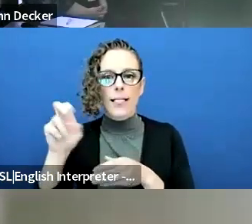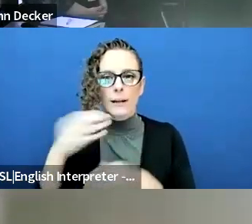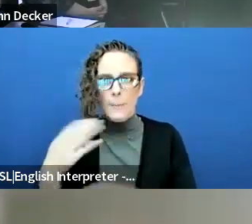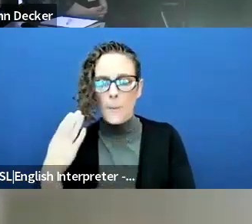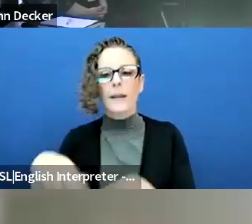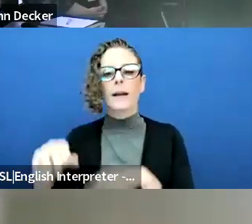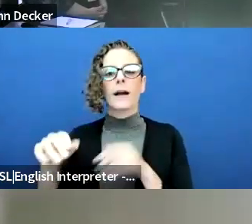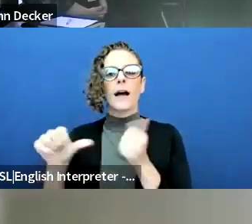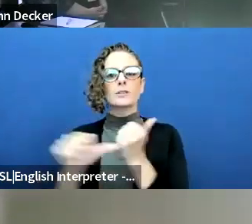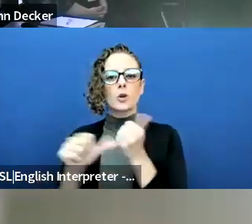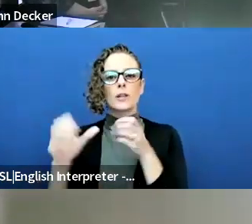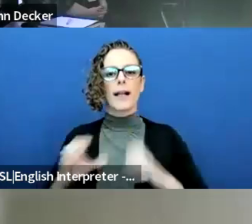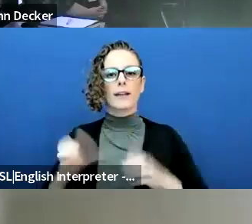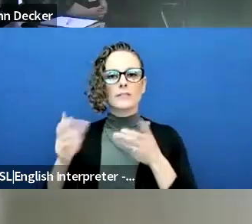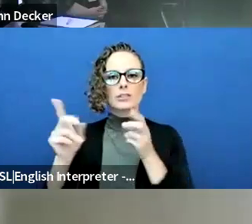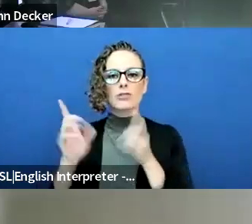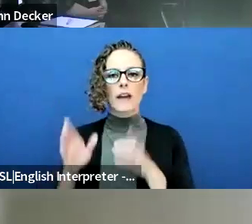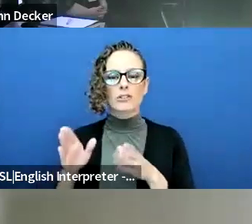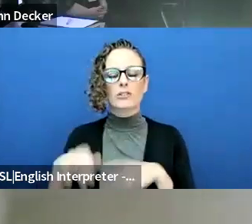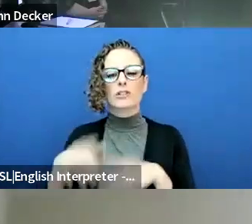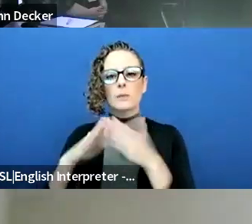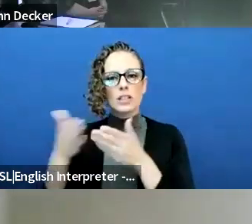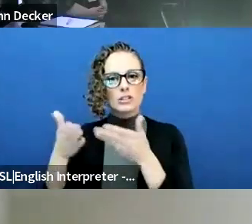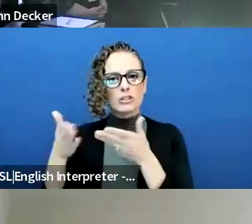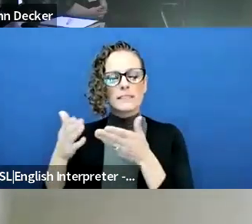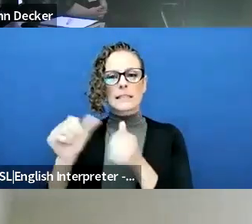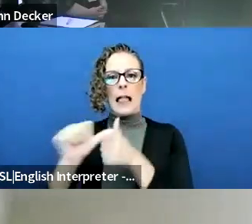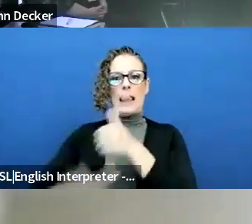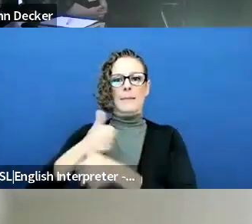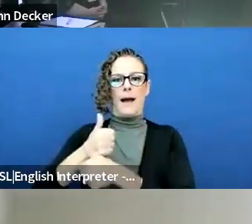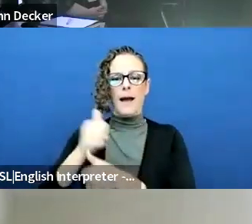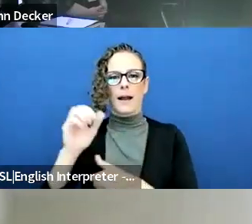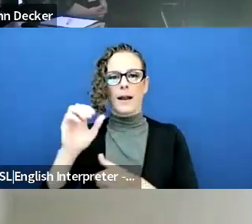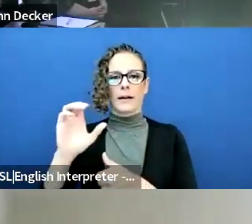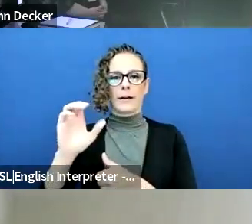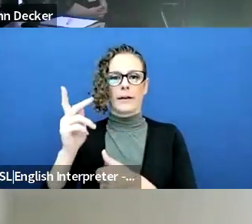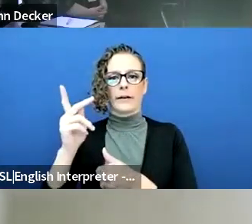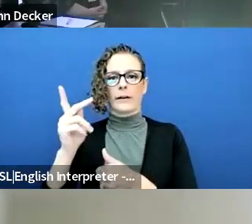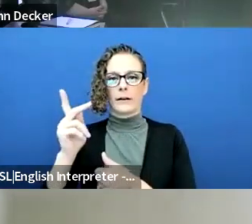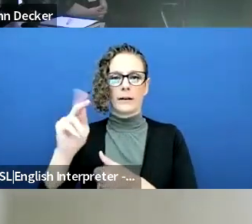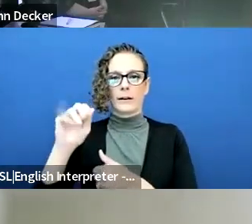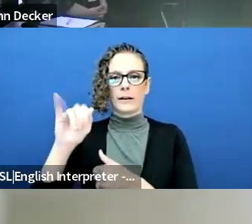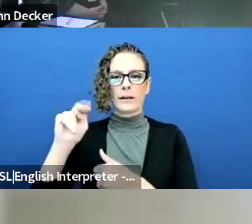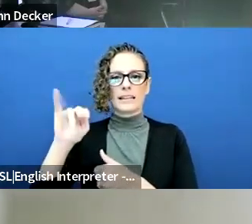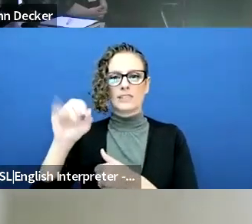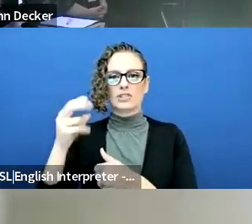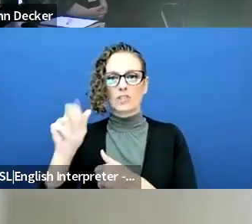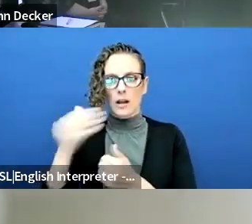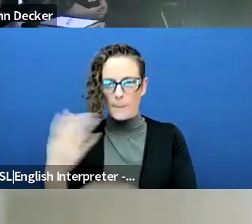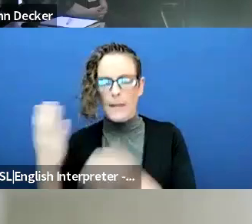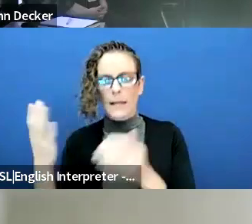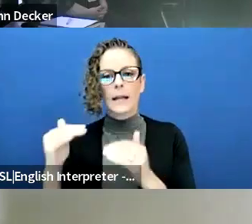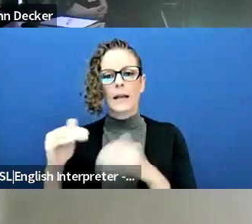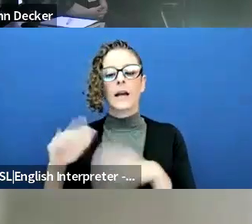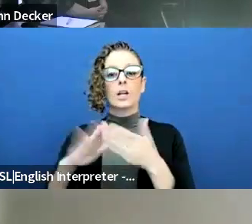our Associate Client Services Director and Community Services Alumni, Kenesha, is on this morning too. Good morning, Kenesha. And